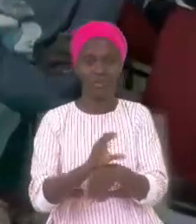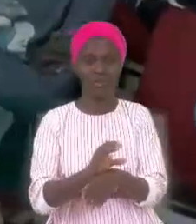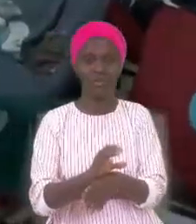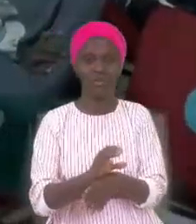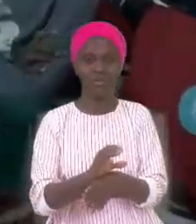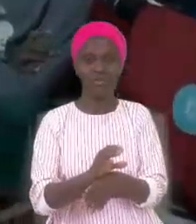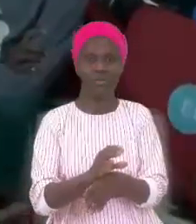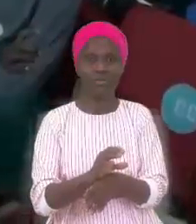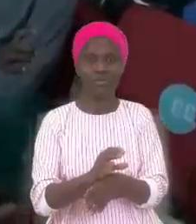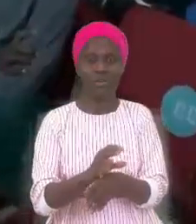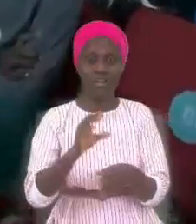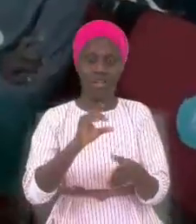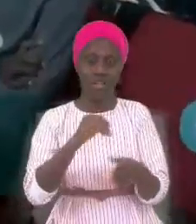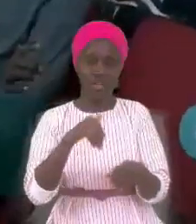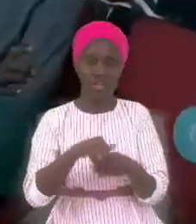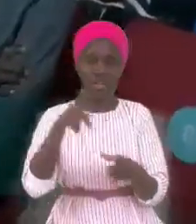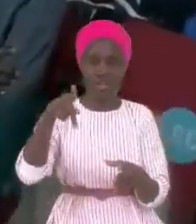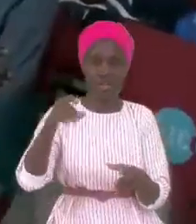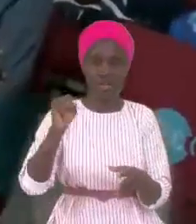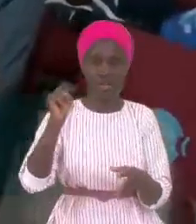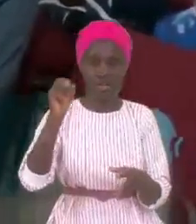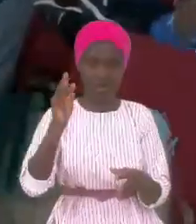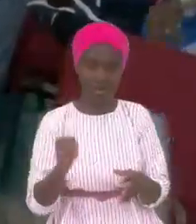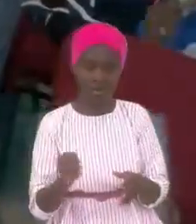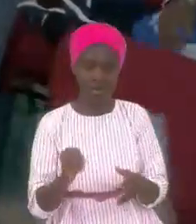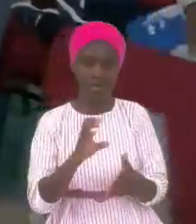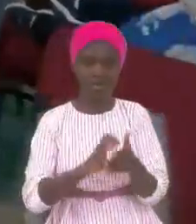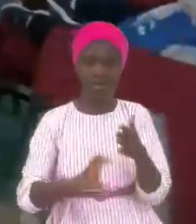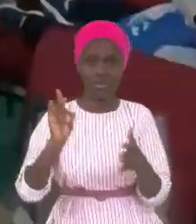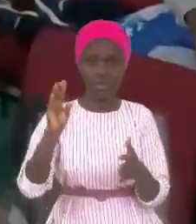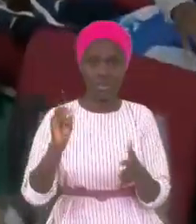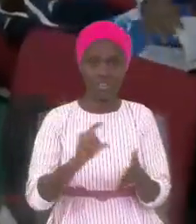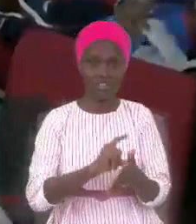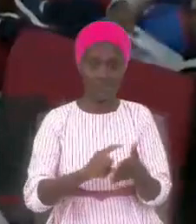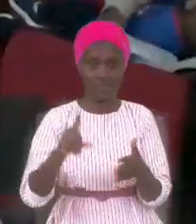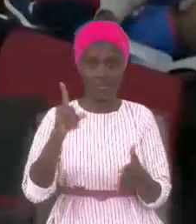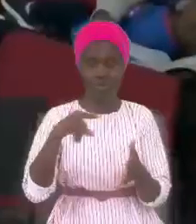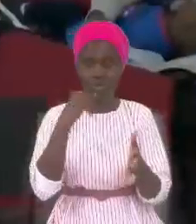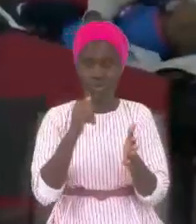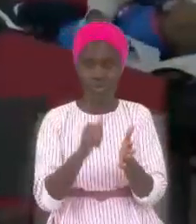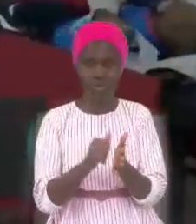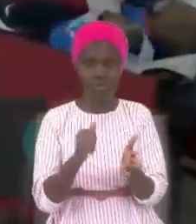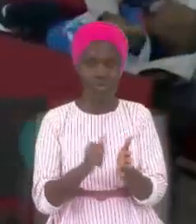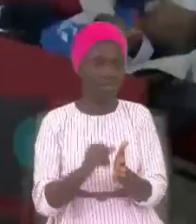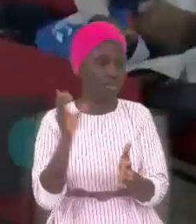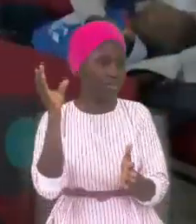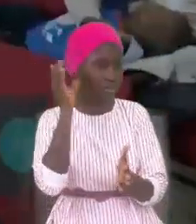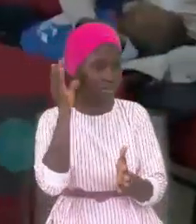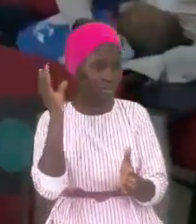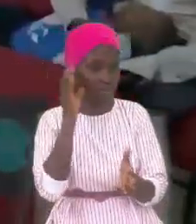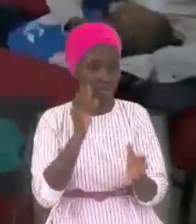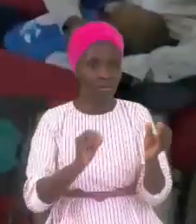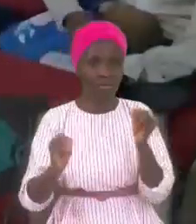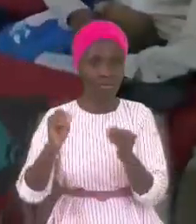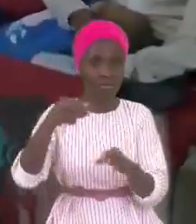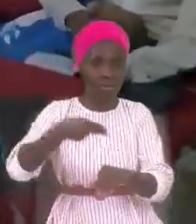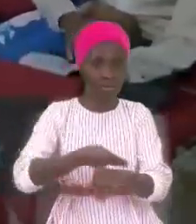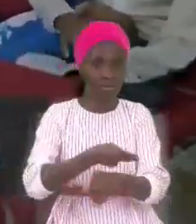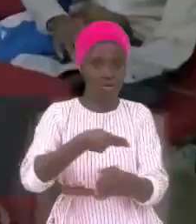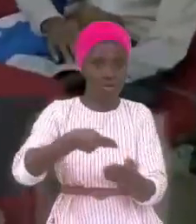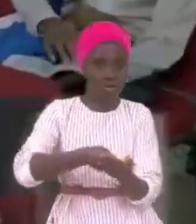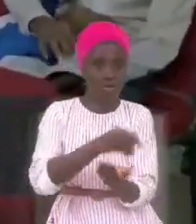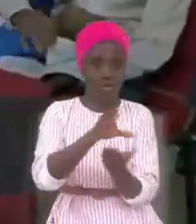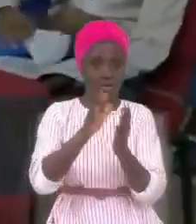verse 1. Give ear, O shepherd of Israel, thou that leadest Joseph